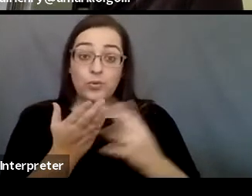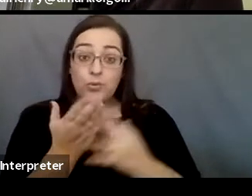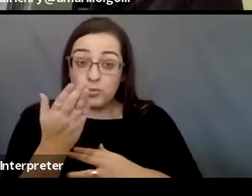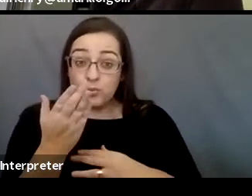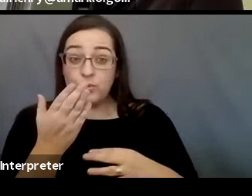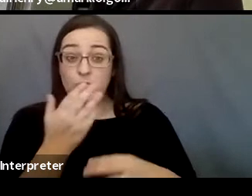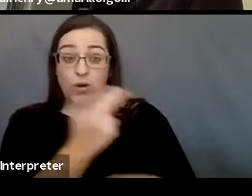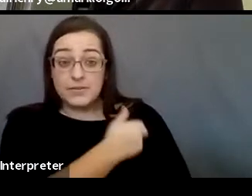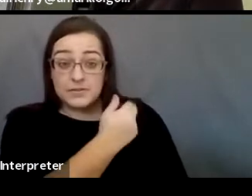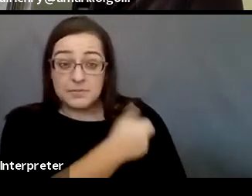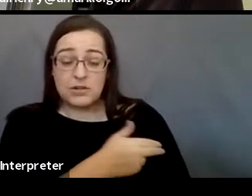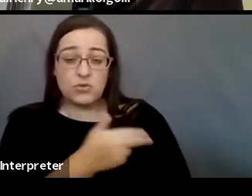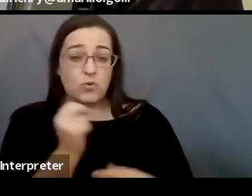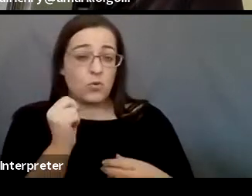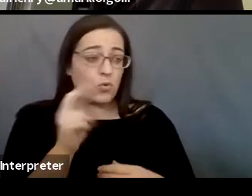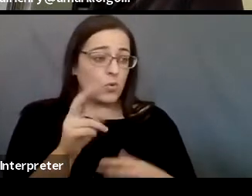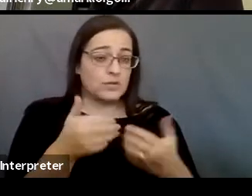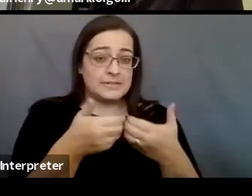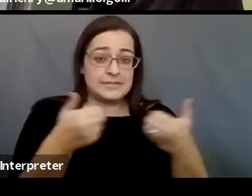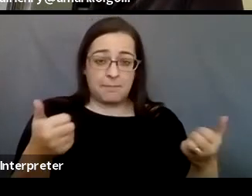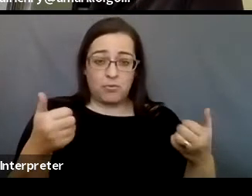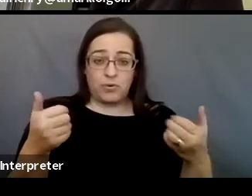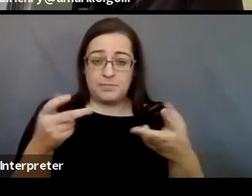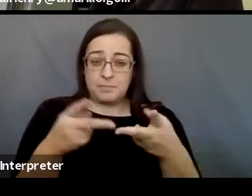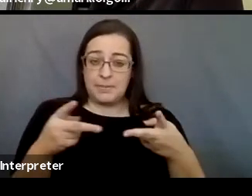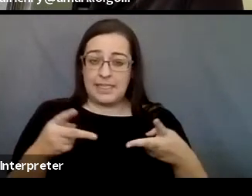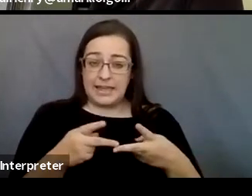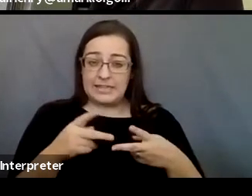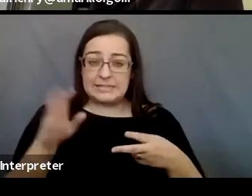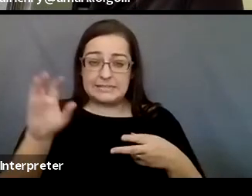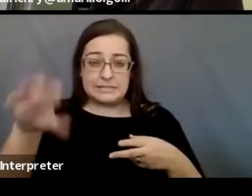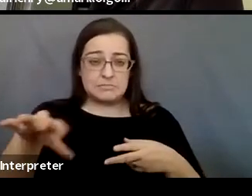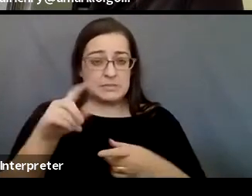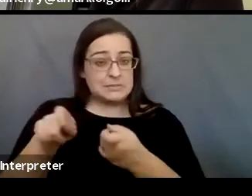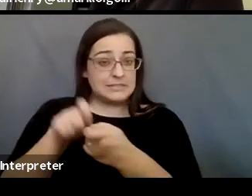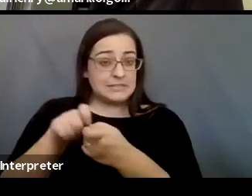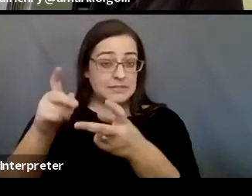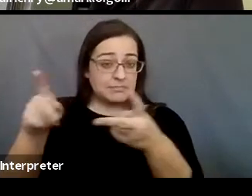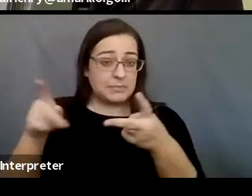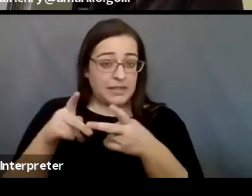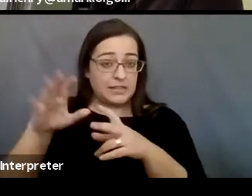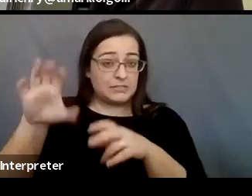Will it be through a separate site? Can you talk to me a little bit about that?